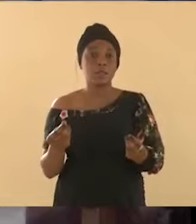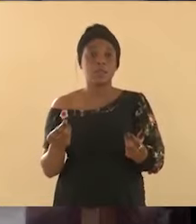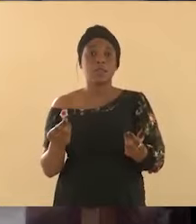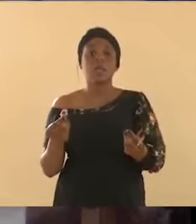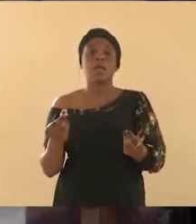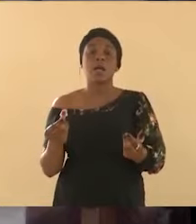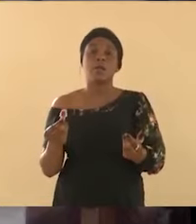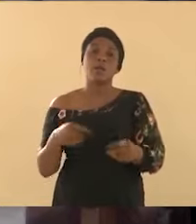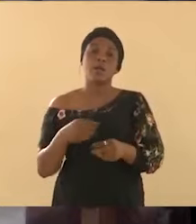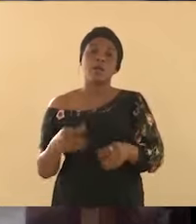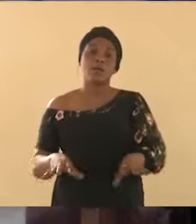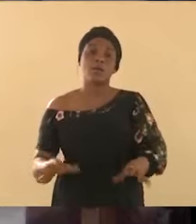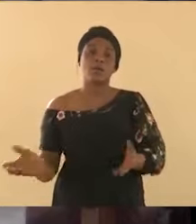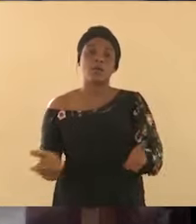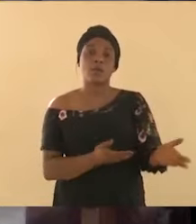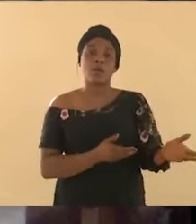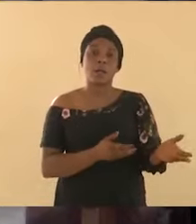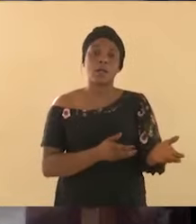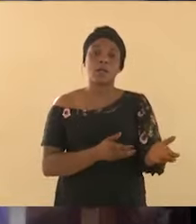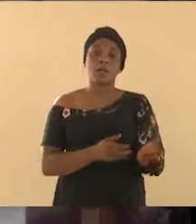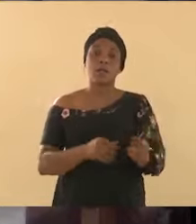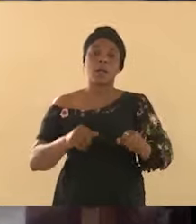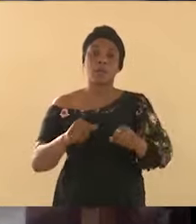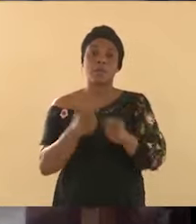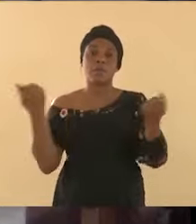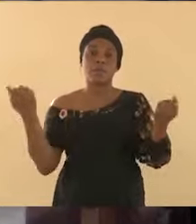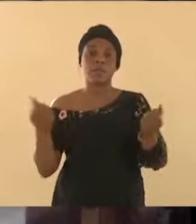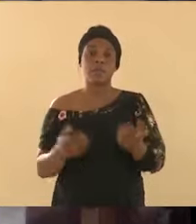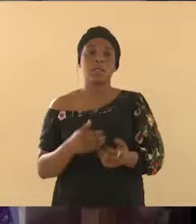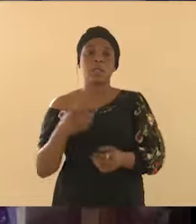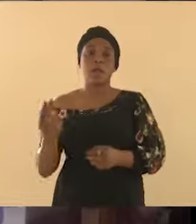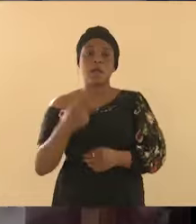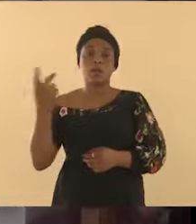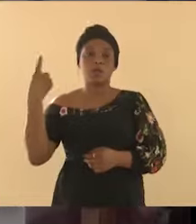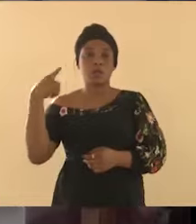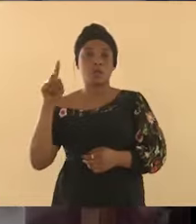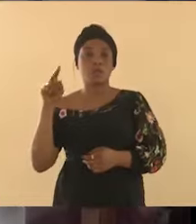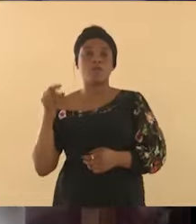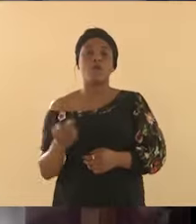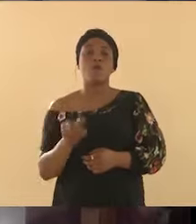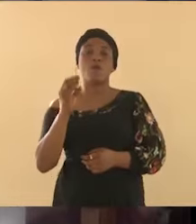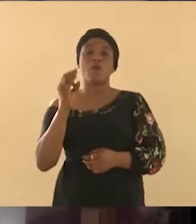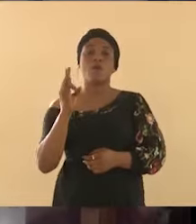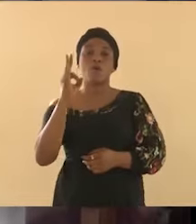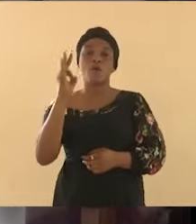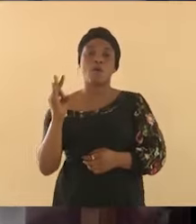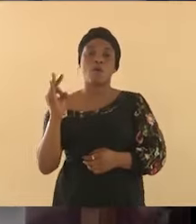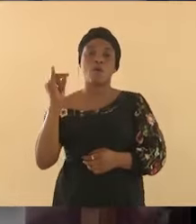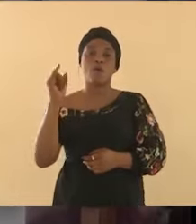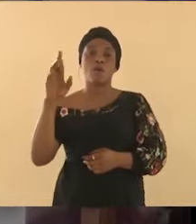if your chi does not do your bidding, you will carry the wooden symbols of your chi, you break it and use it for firewood, bloody fool, and go for another chi.